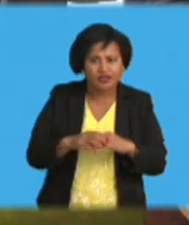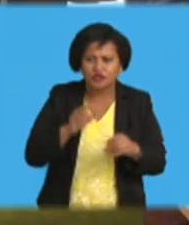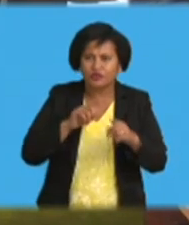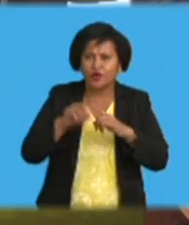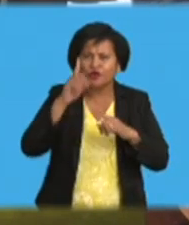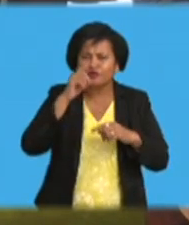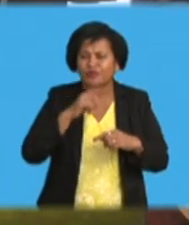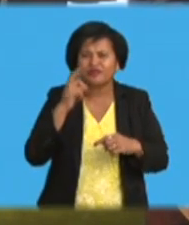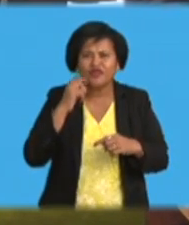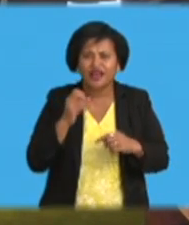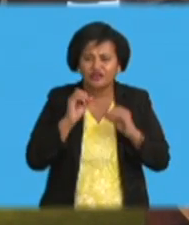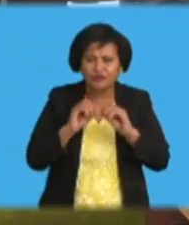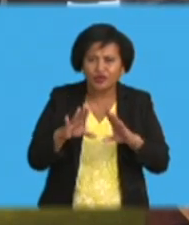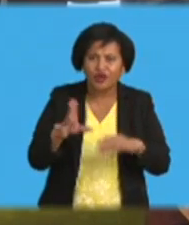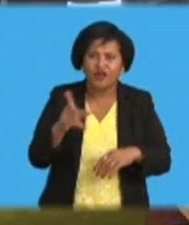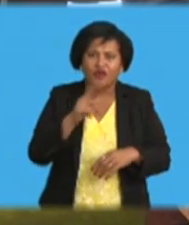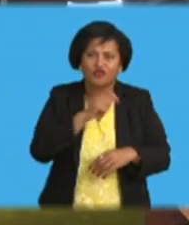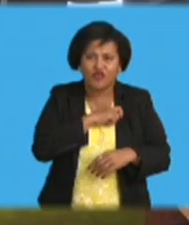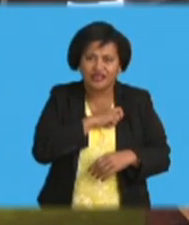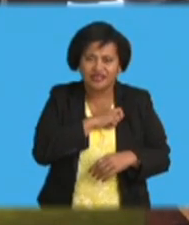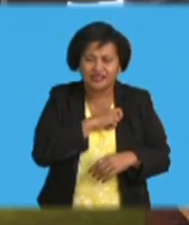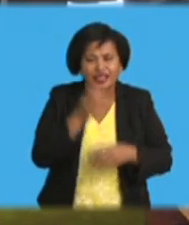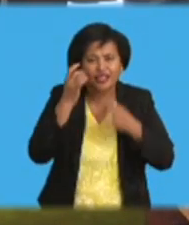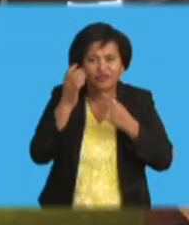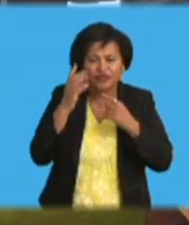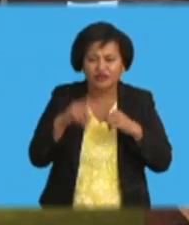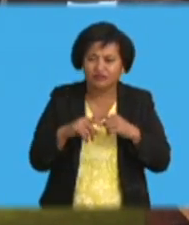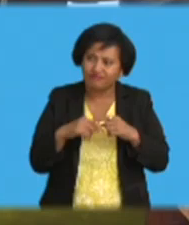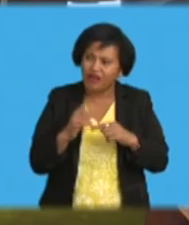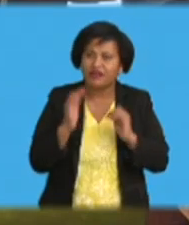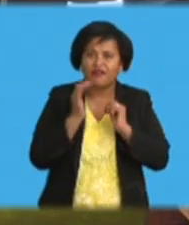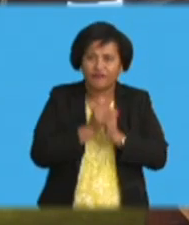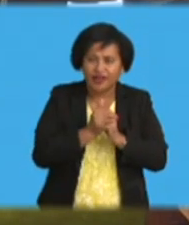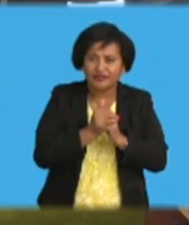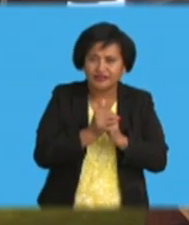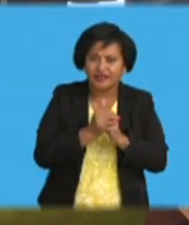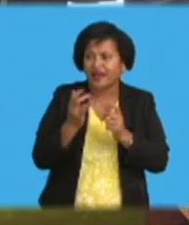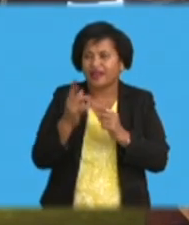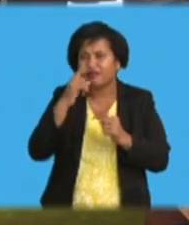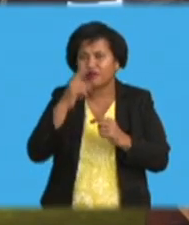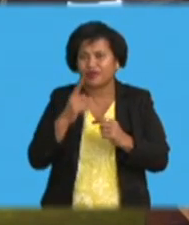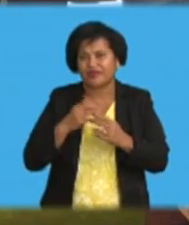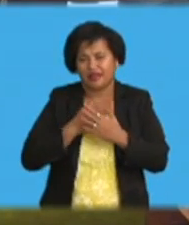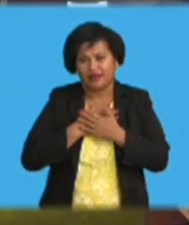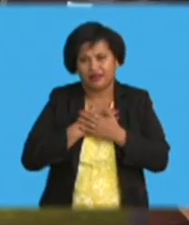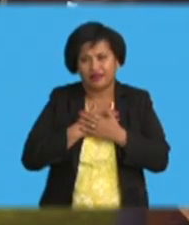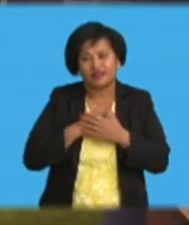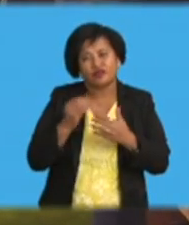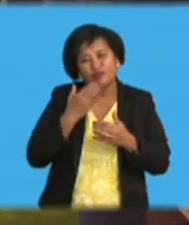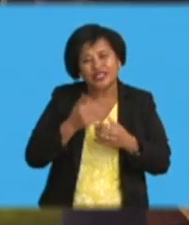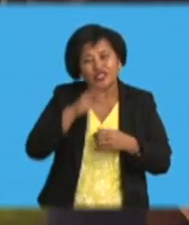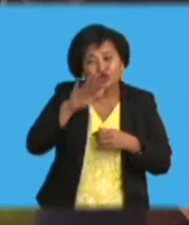by their friends and loved ones. And that trust in each other forms the very fabric of our society. So please check what you're